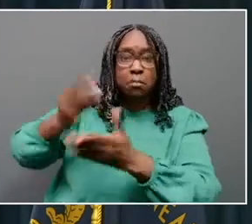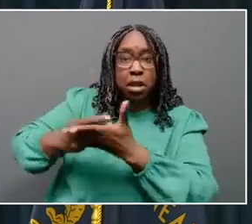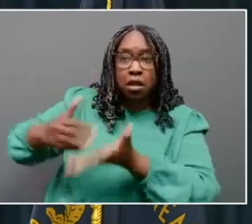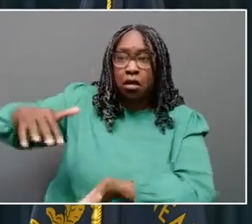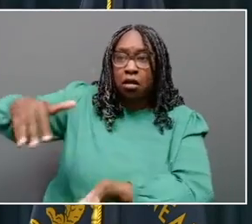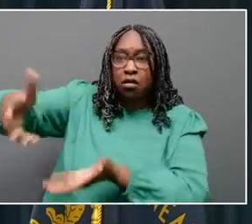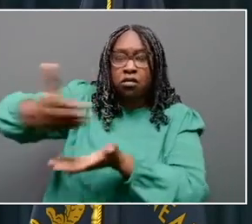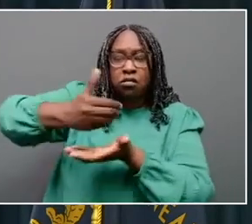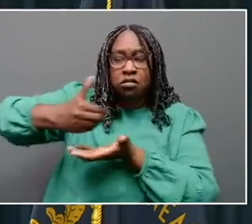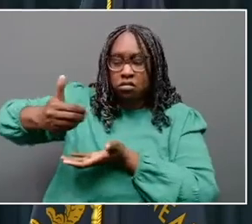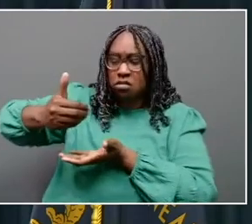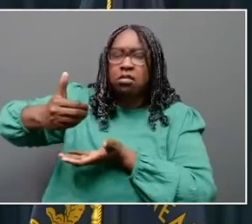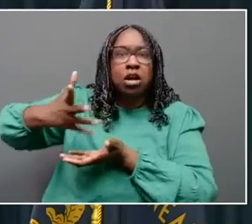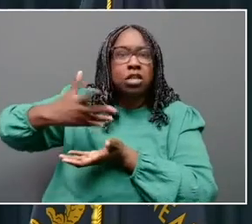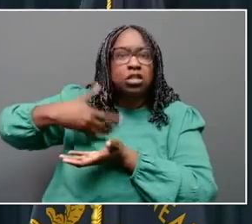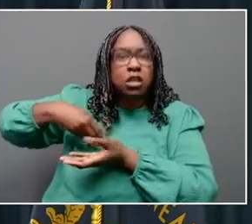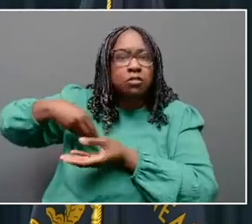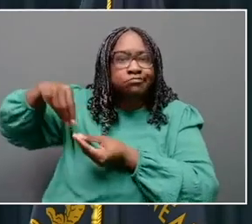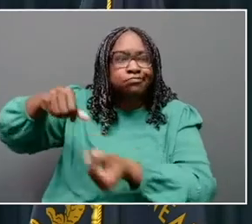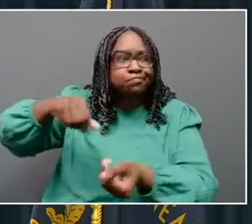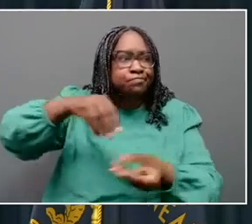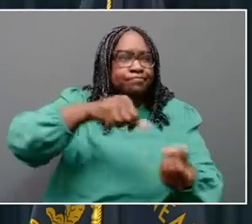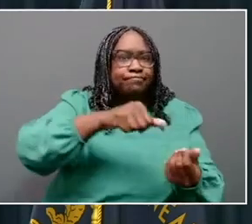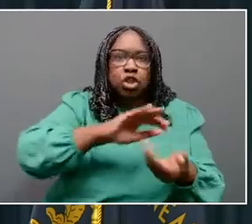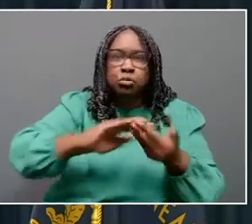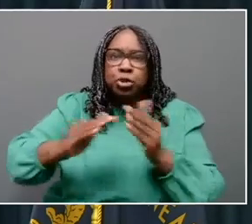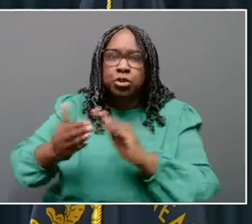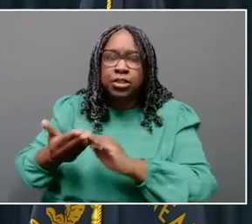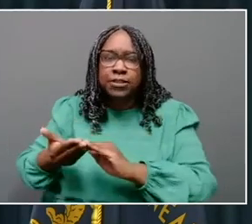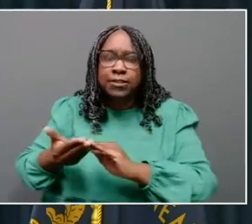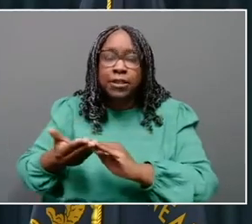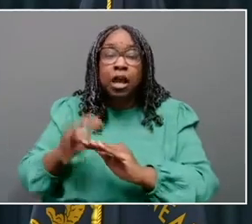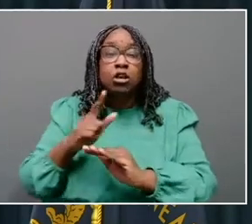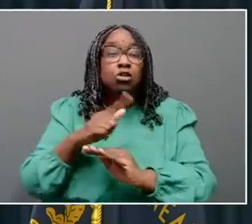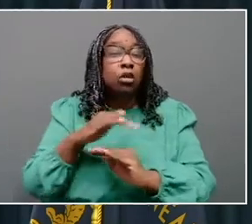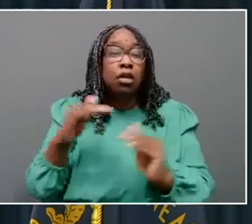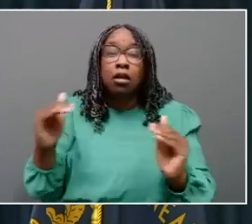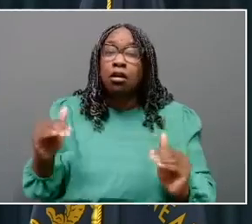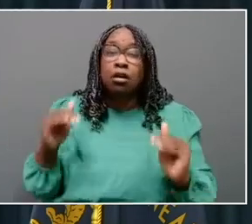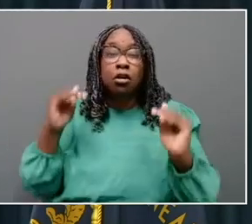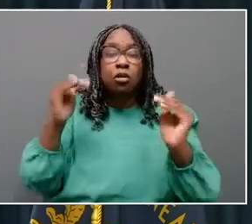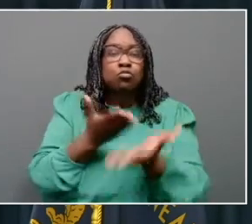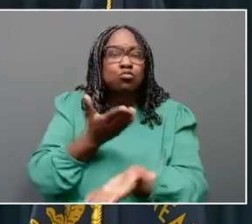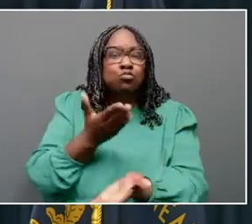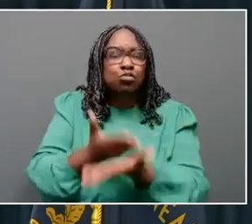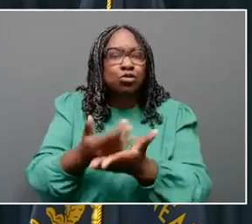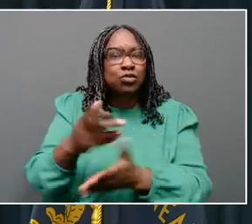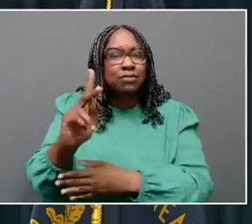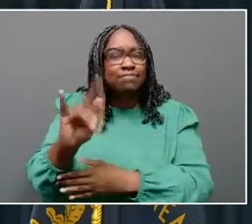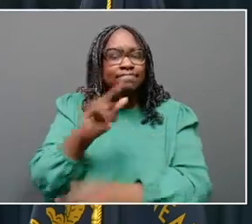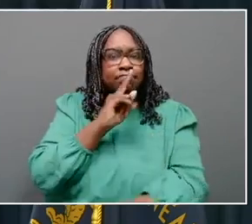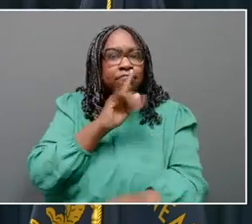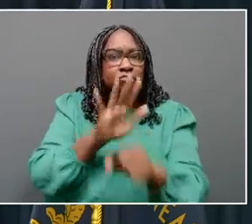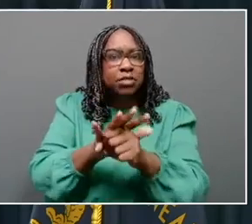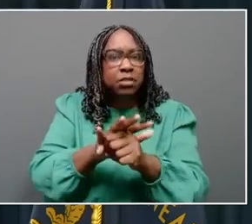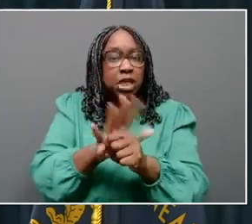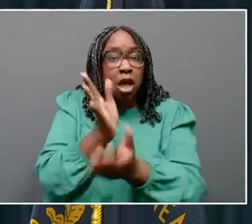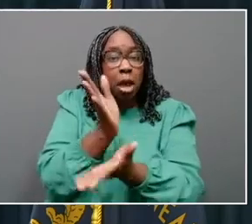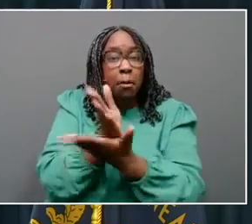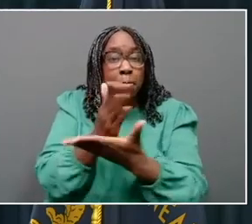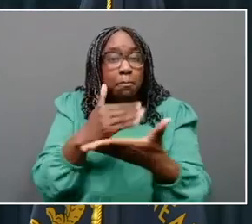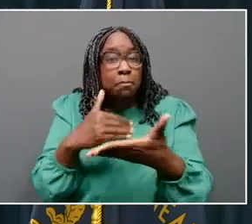communities. The agency said this upgrade reflects the state's commitment and execution of efforts to strengthen budgetary flexibility